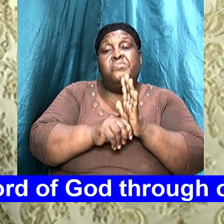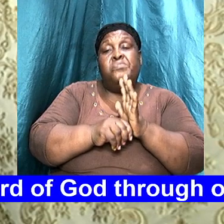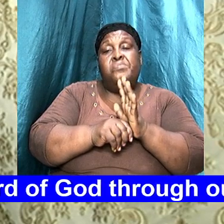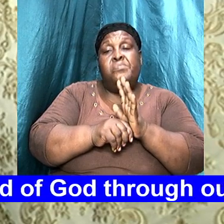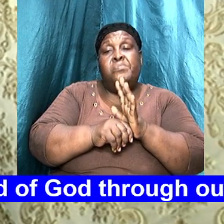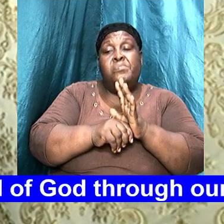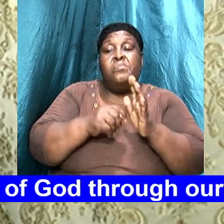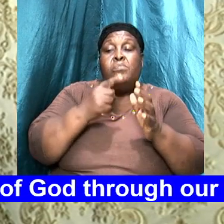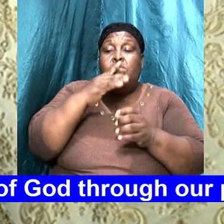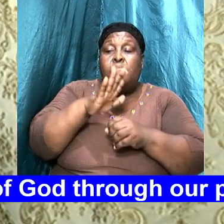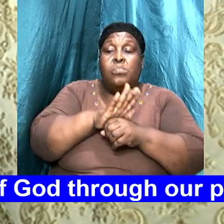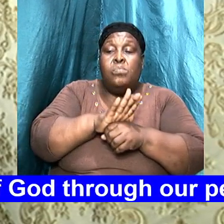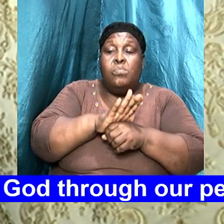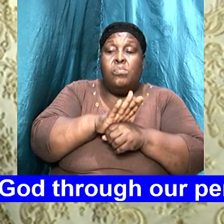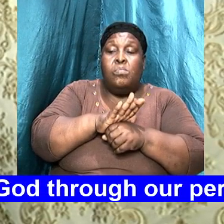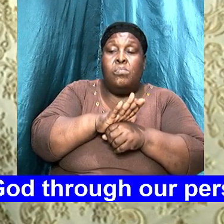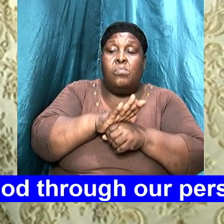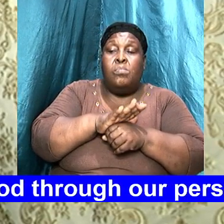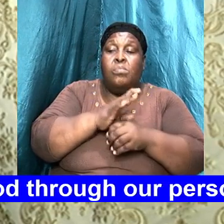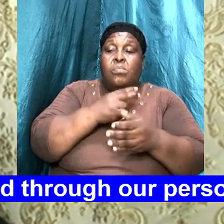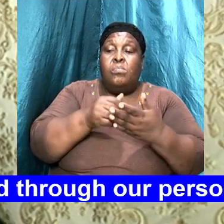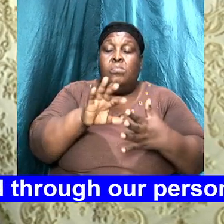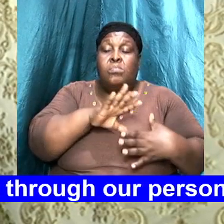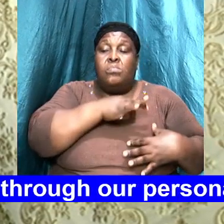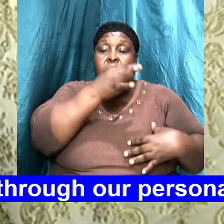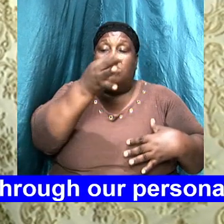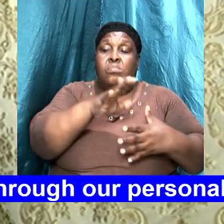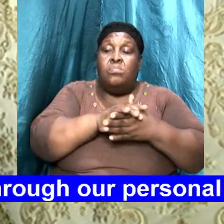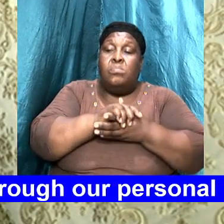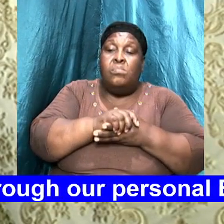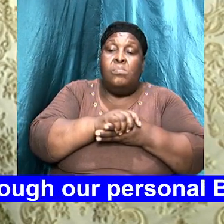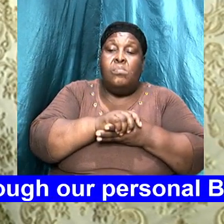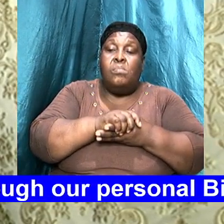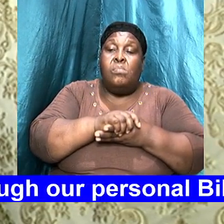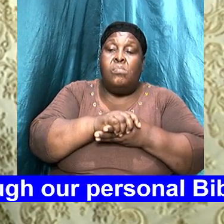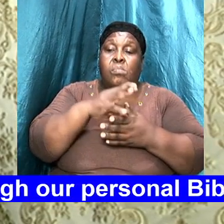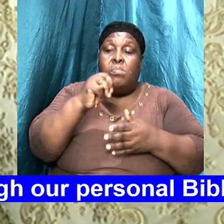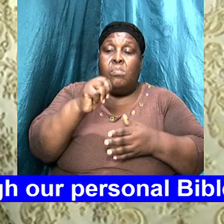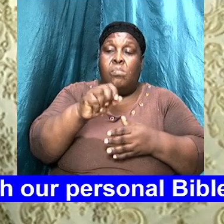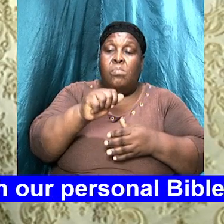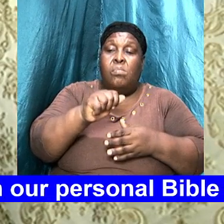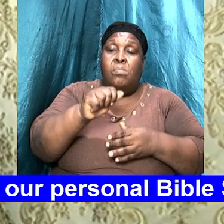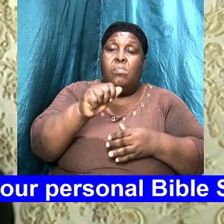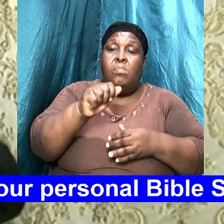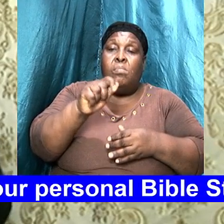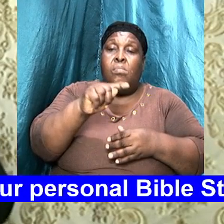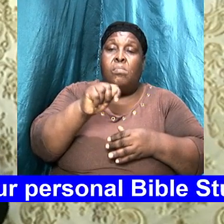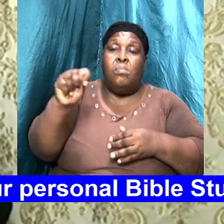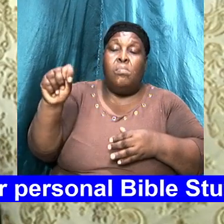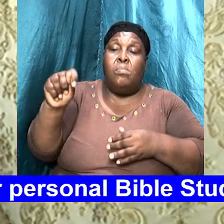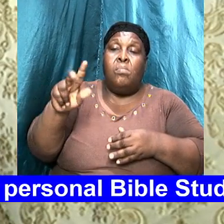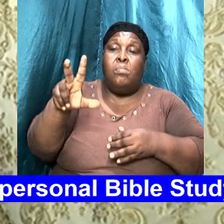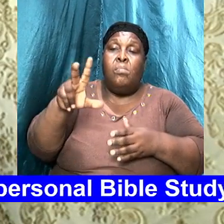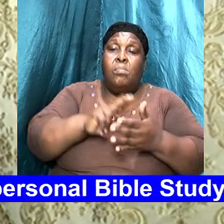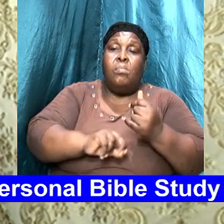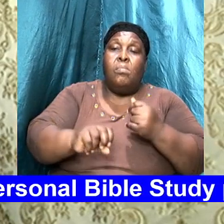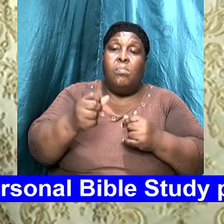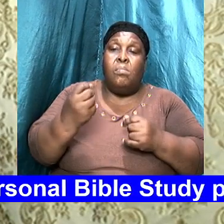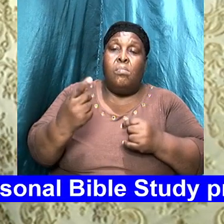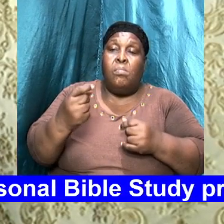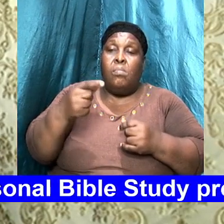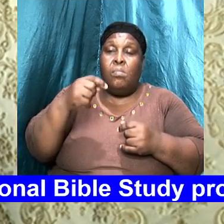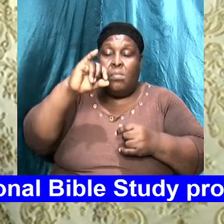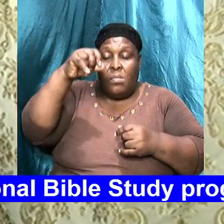promise of the Holy Ghost John the Baptist Matthew 3 verse 11 John the Baptist preached the